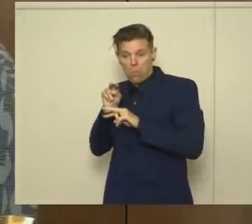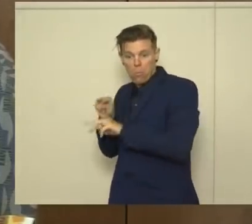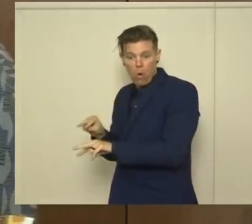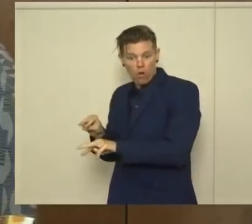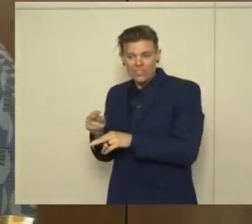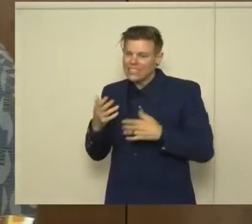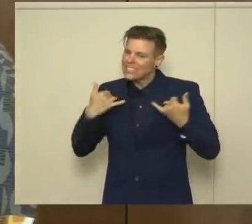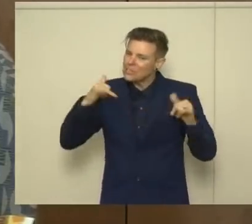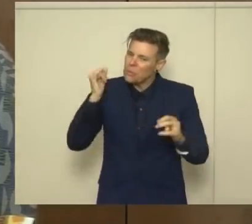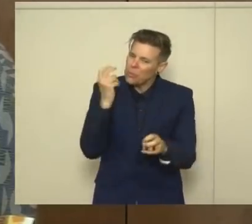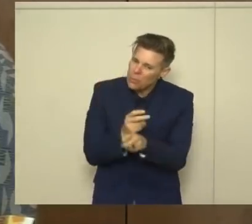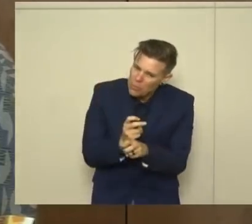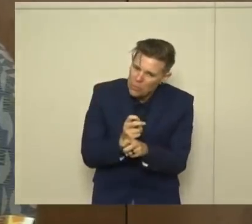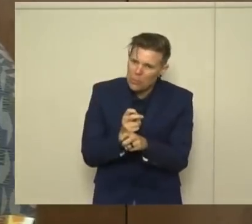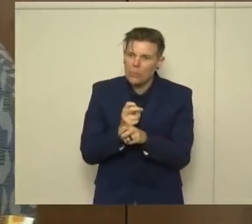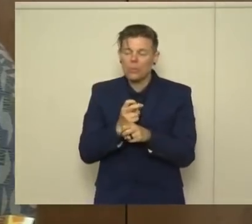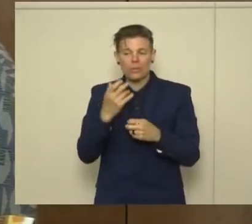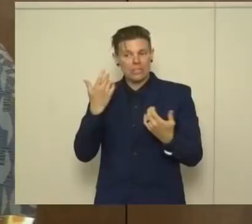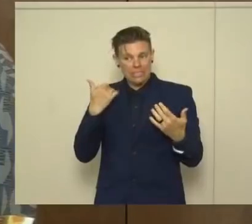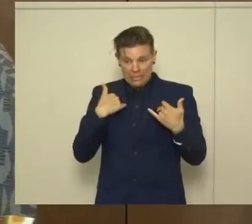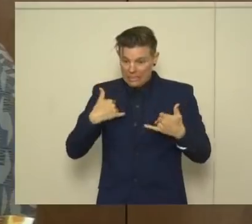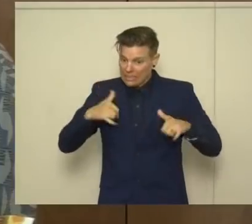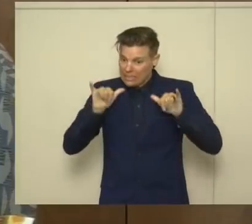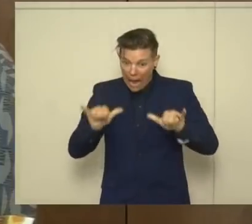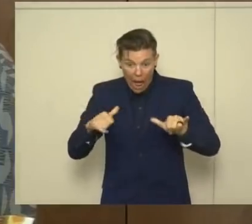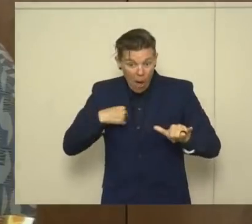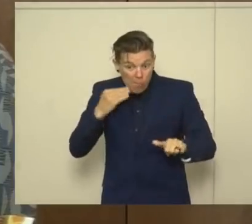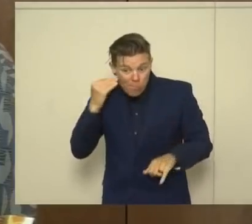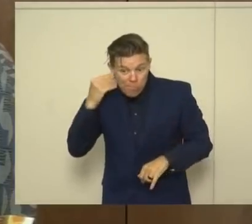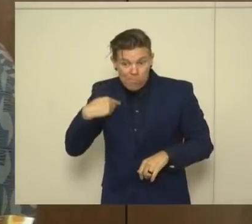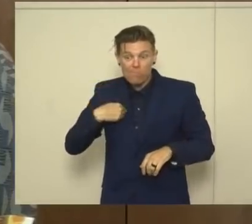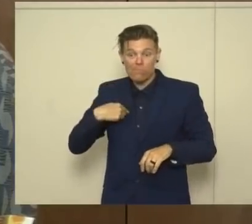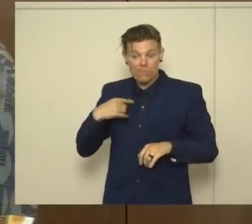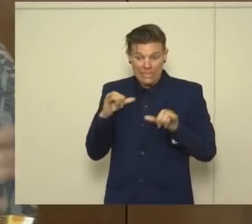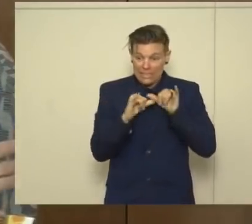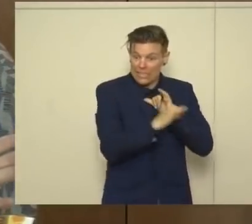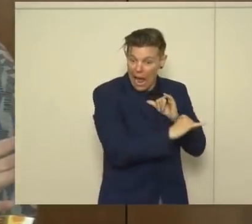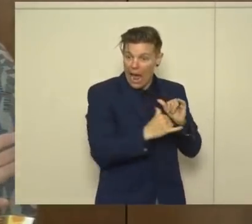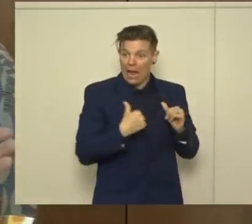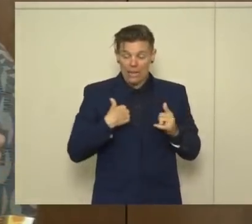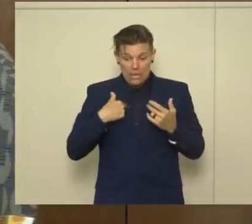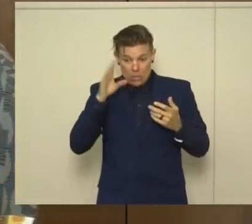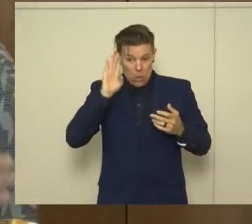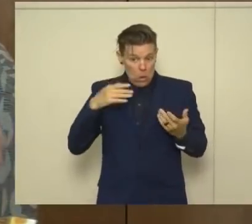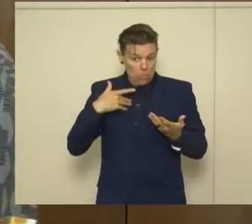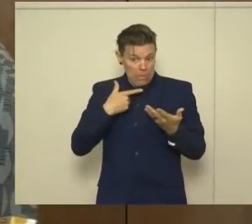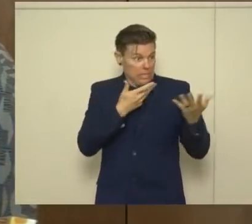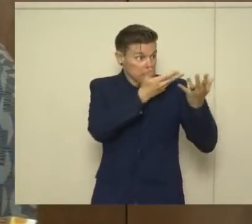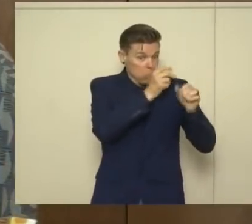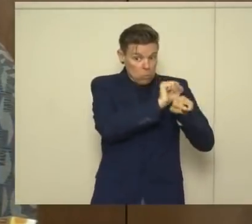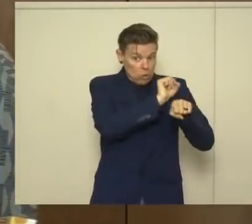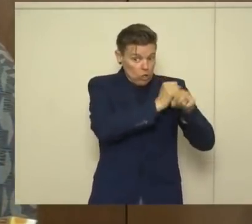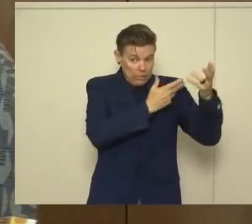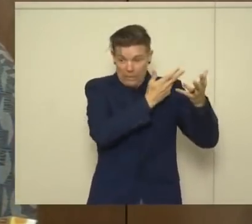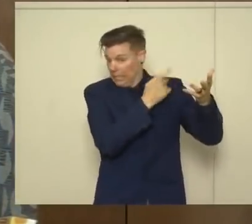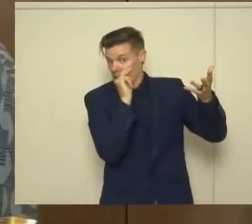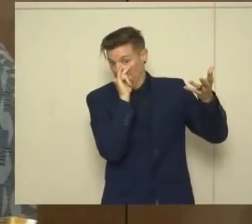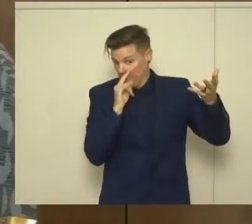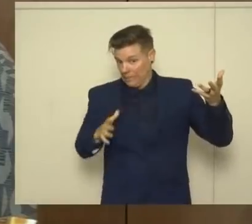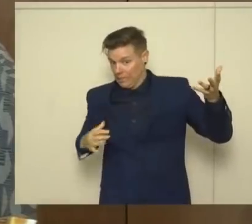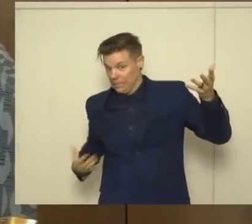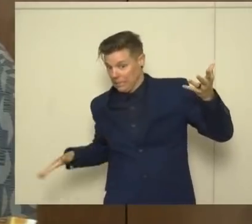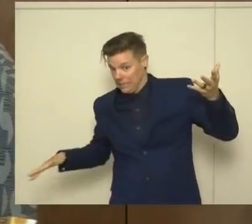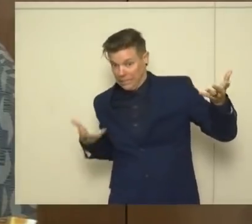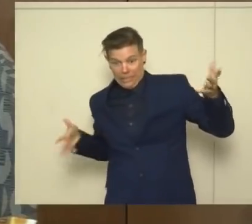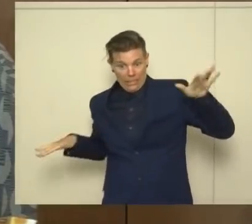real attention. I don't care what grade it is, which means you cannot work. That creates challenges for that employer and that